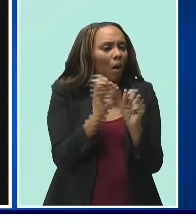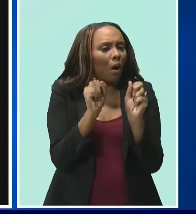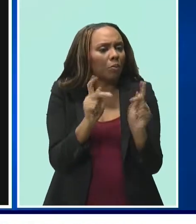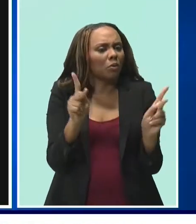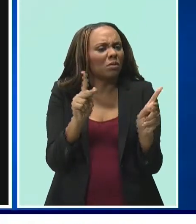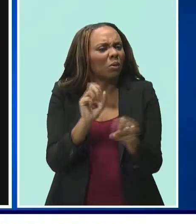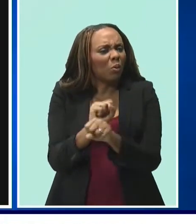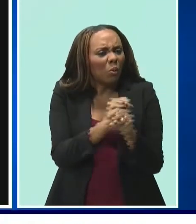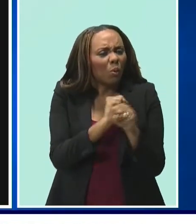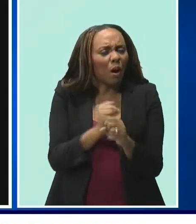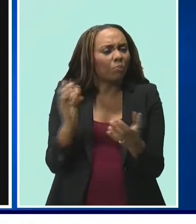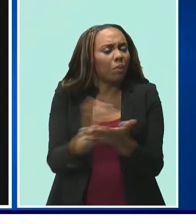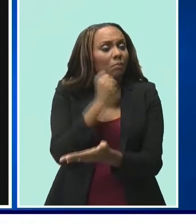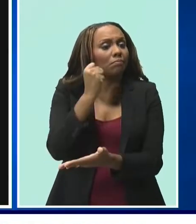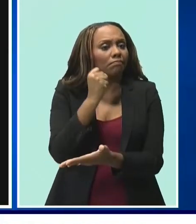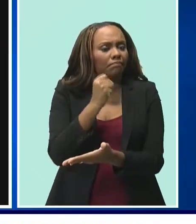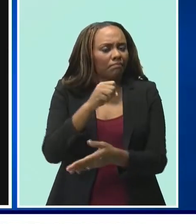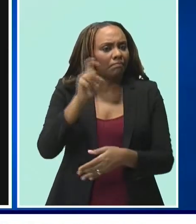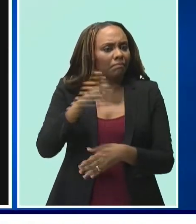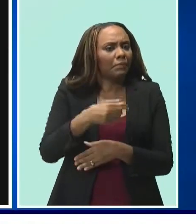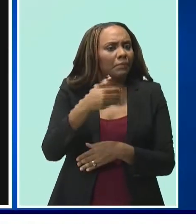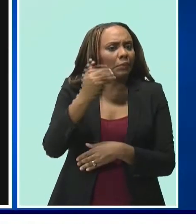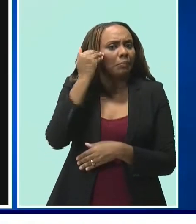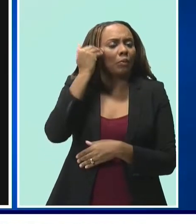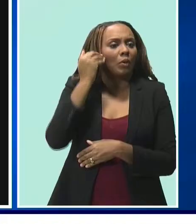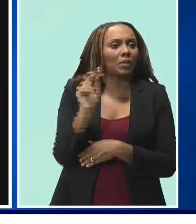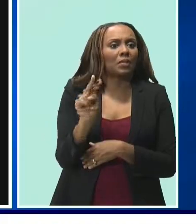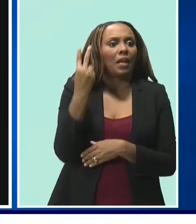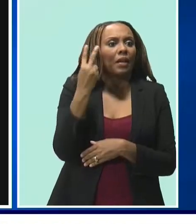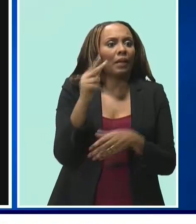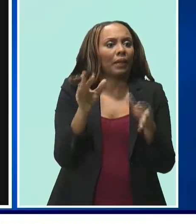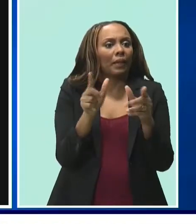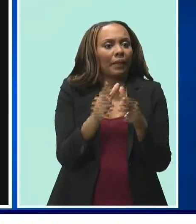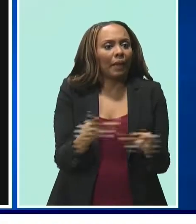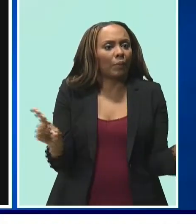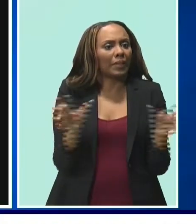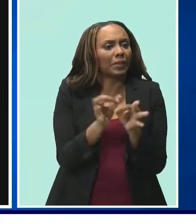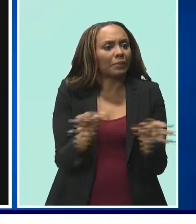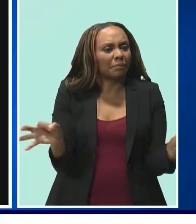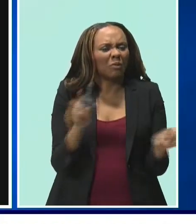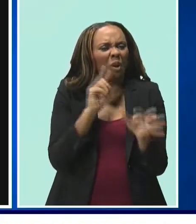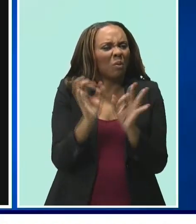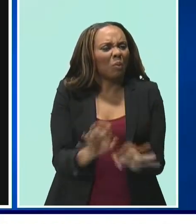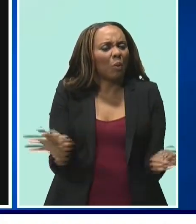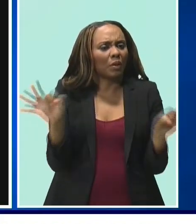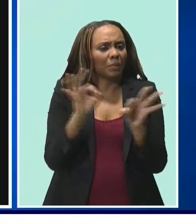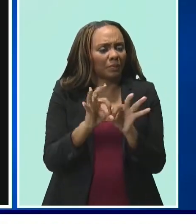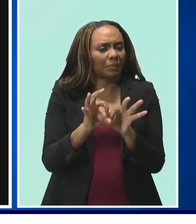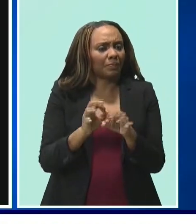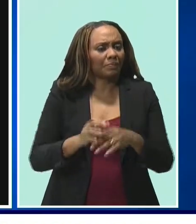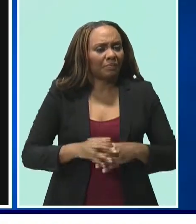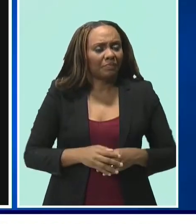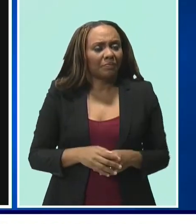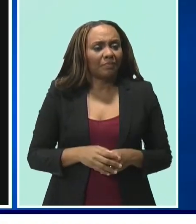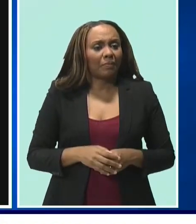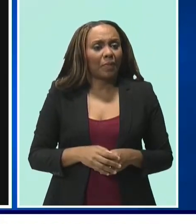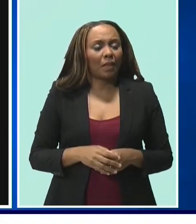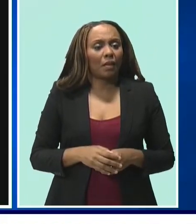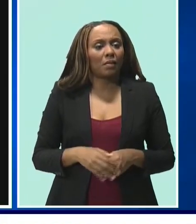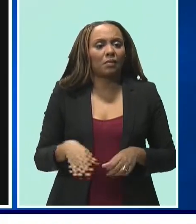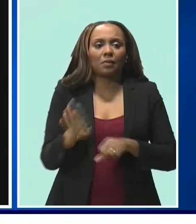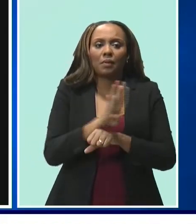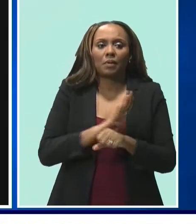for that, to know a second language is going to be vital. Prime Minister Motley has been